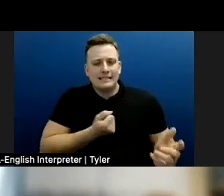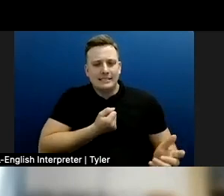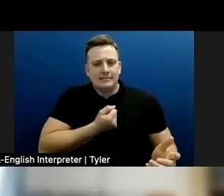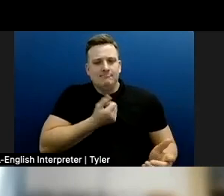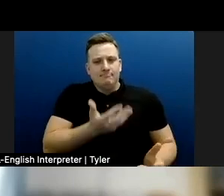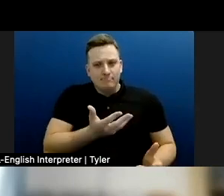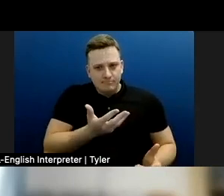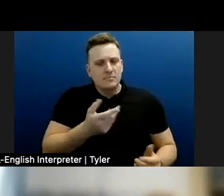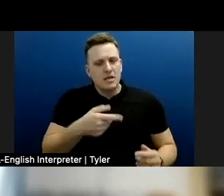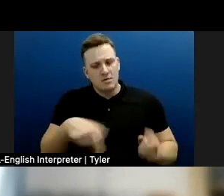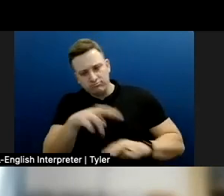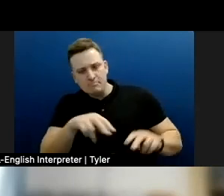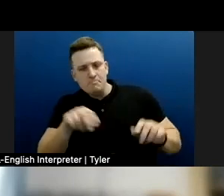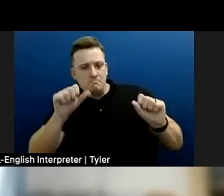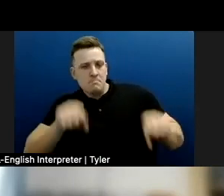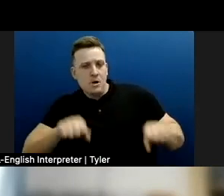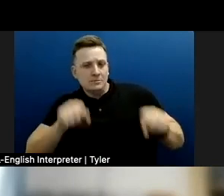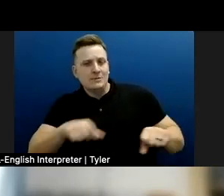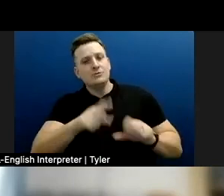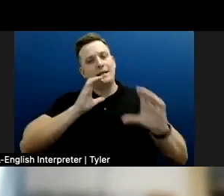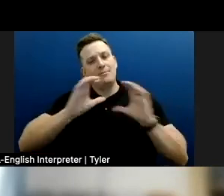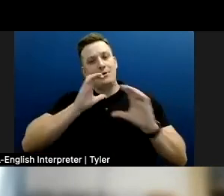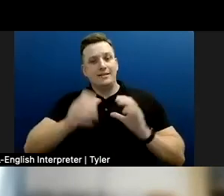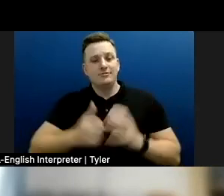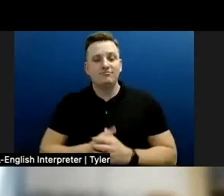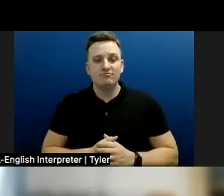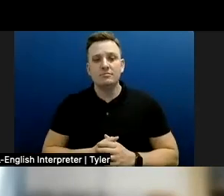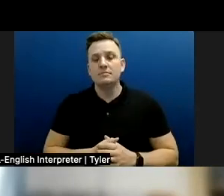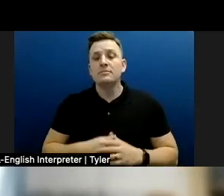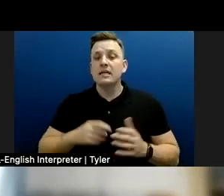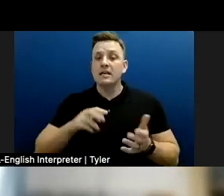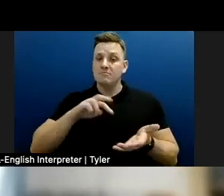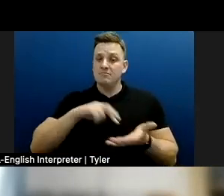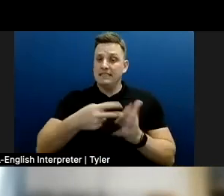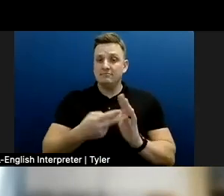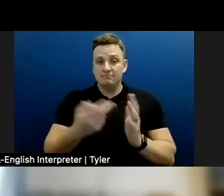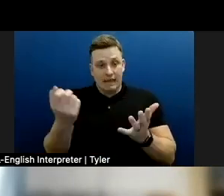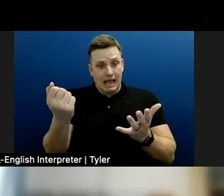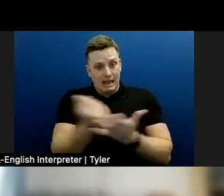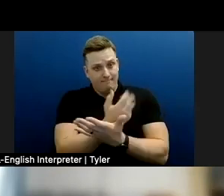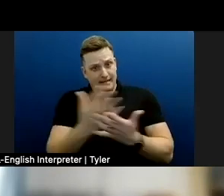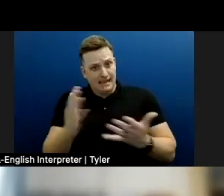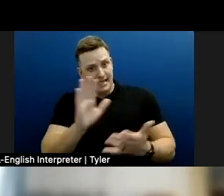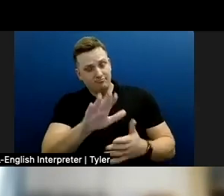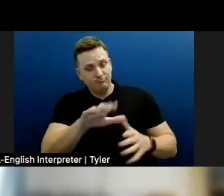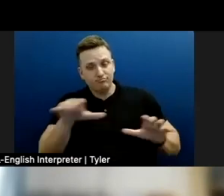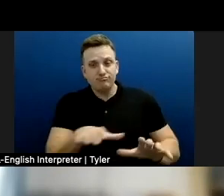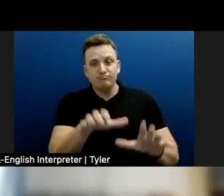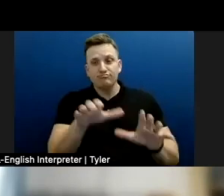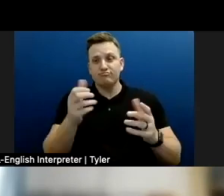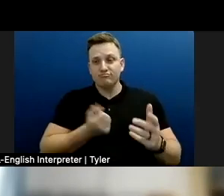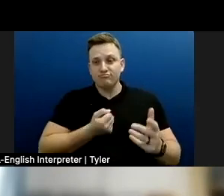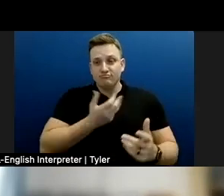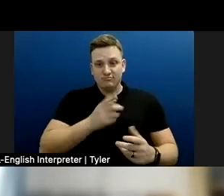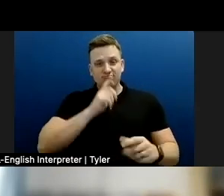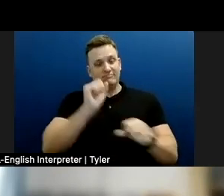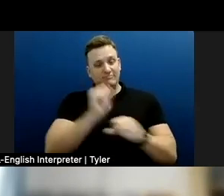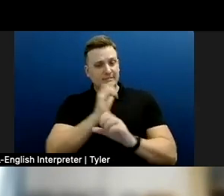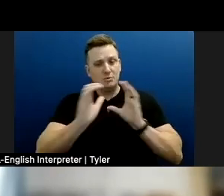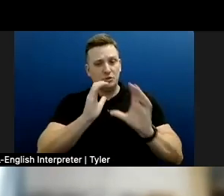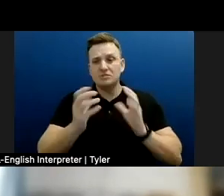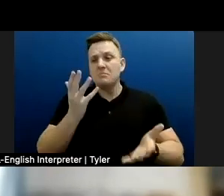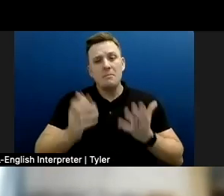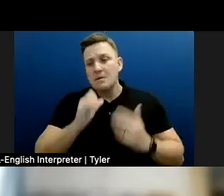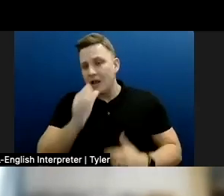potentially communicative, and that doesn't mean that everything will become communicative, or some things could have just been the